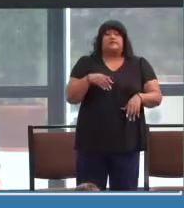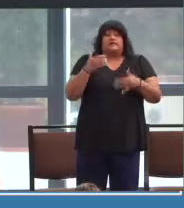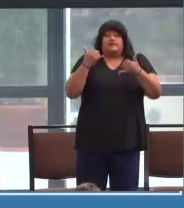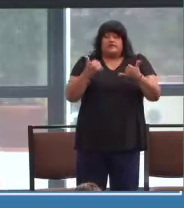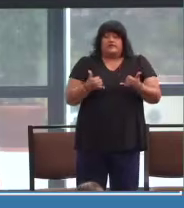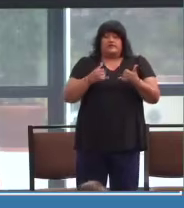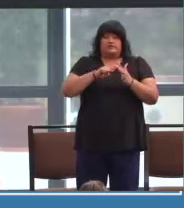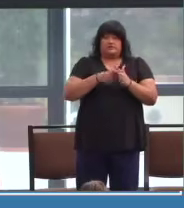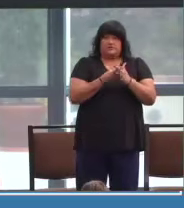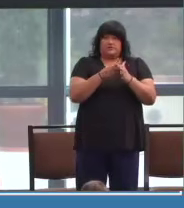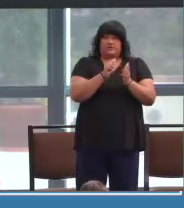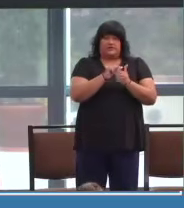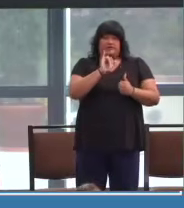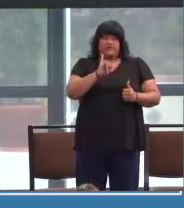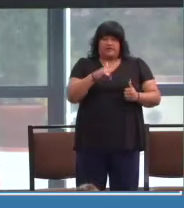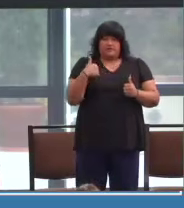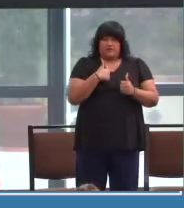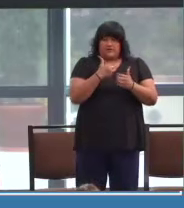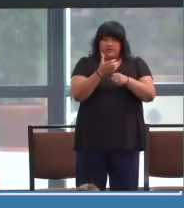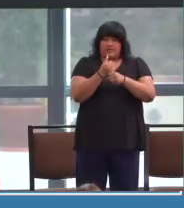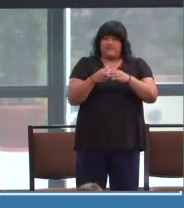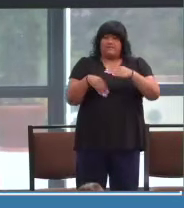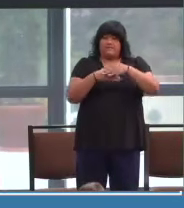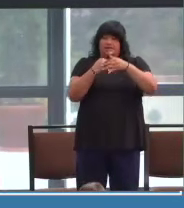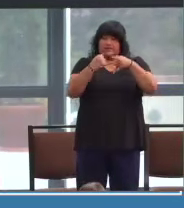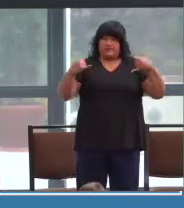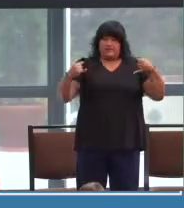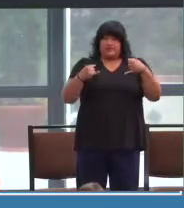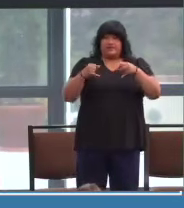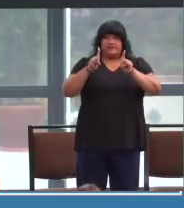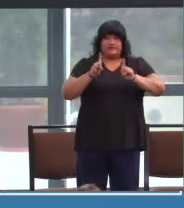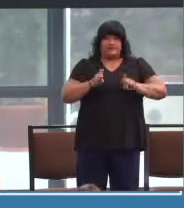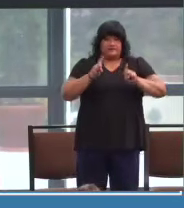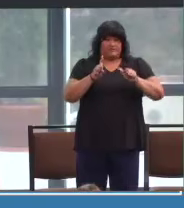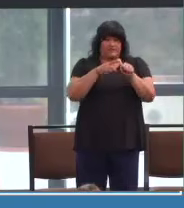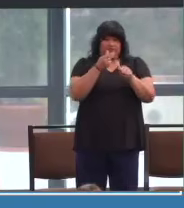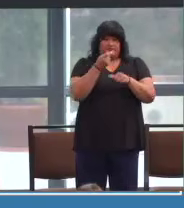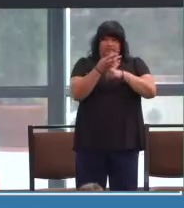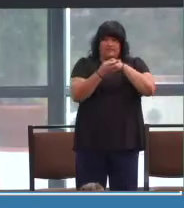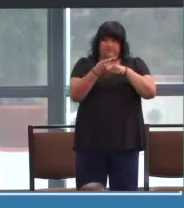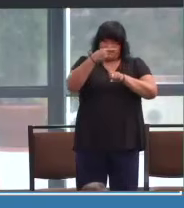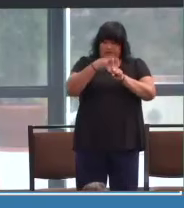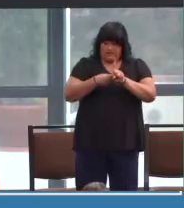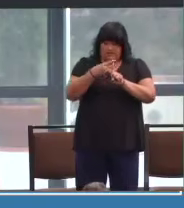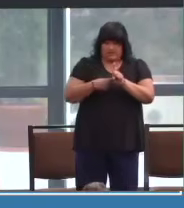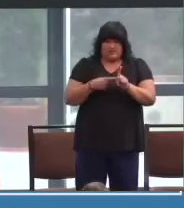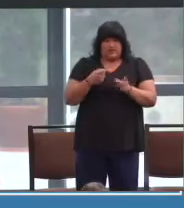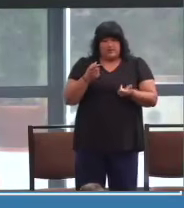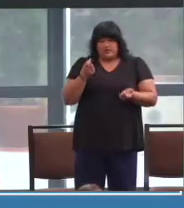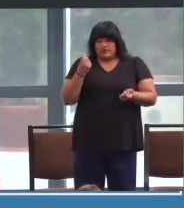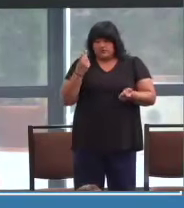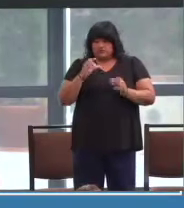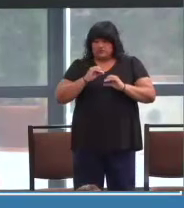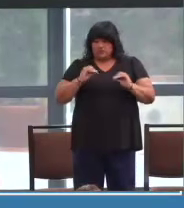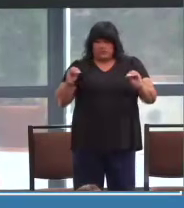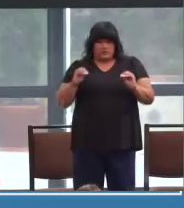first start Plaquenil, we get a baseline examination in the first few months. And then as long as there's no comorbidities or risk factors